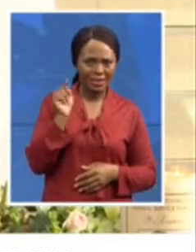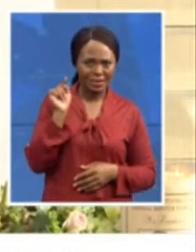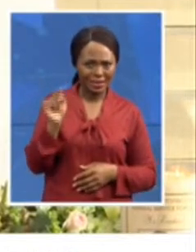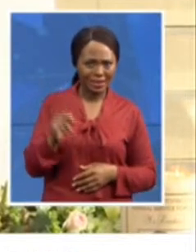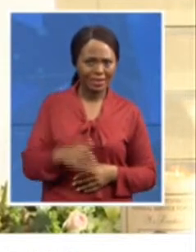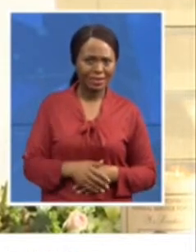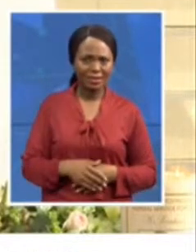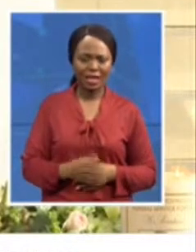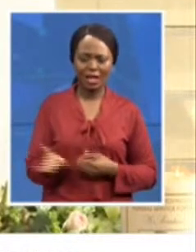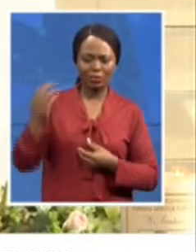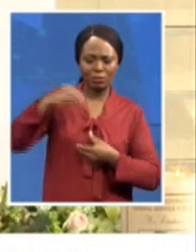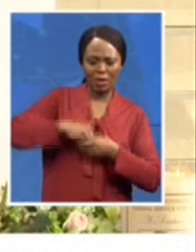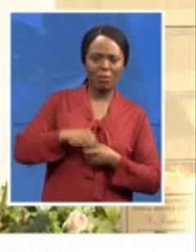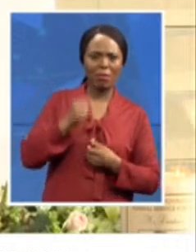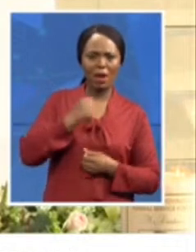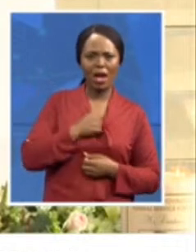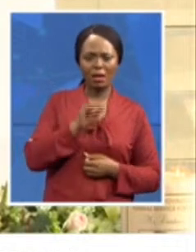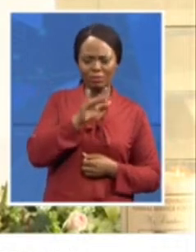makes sense.